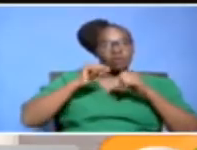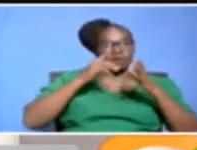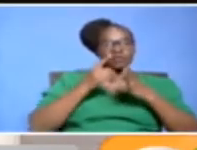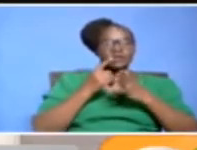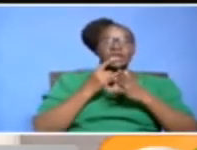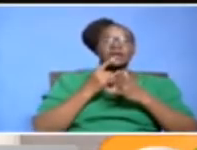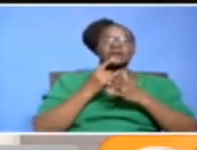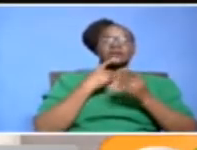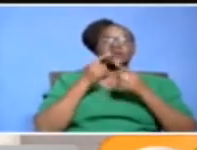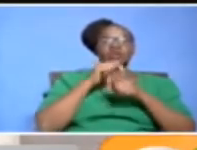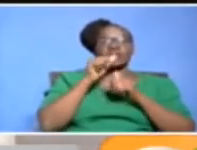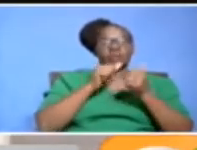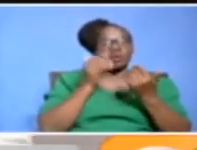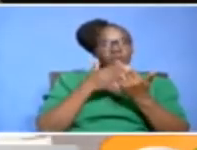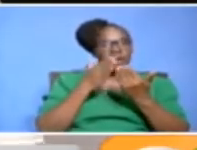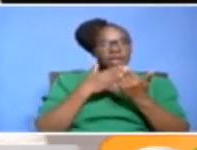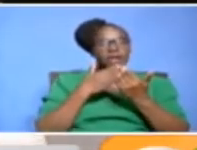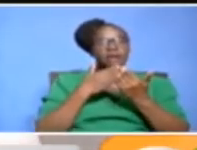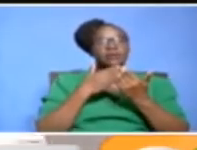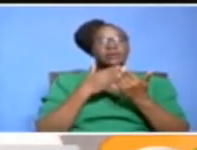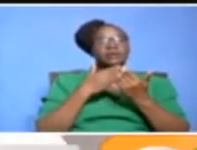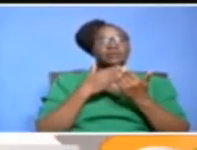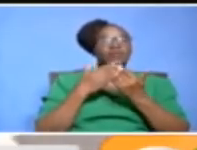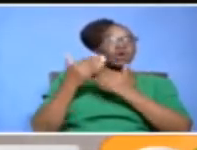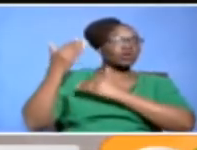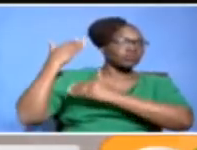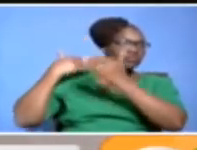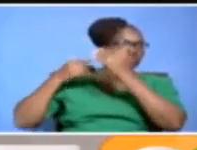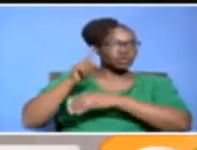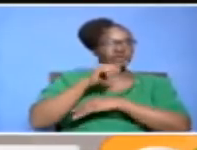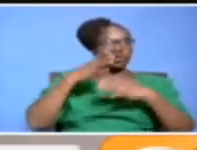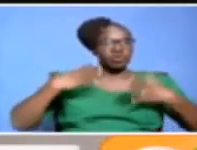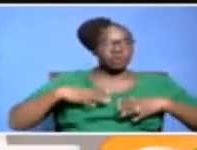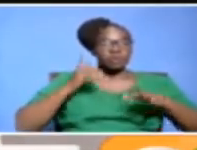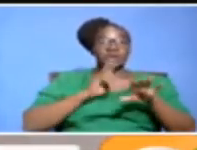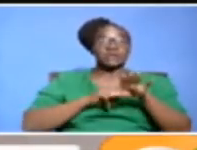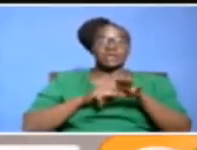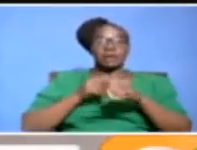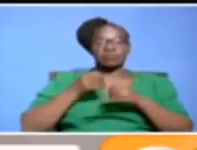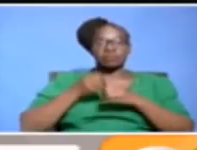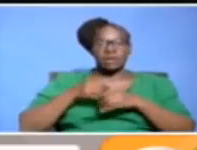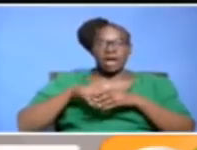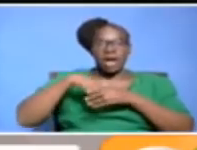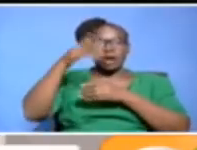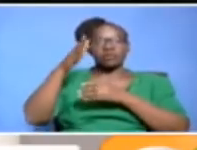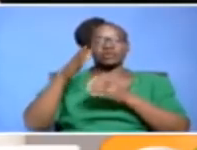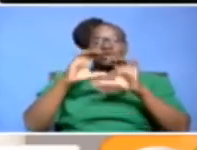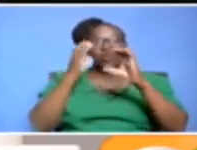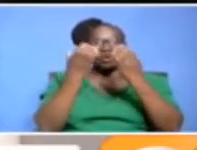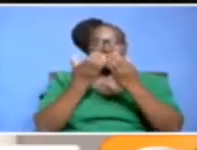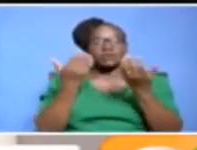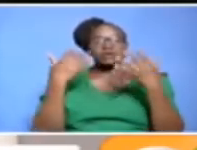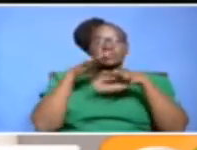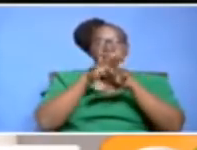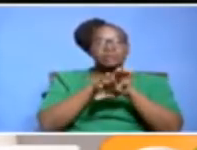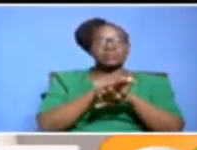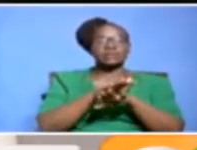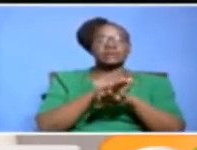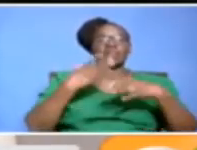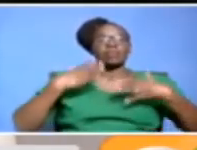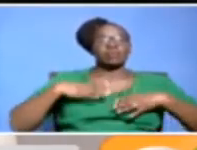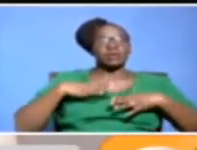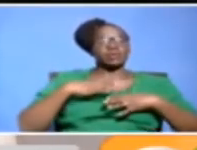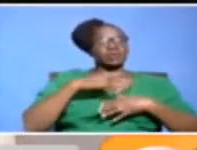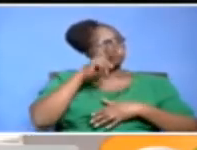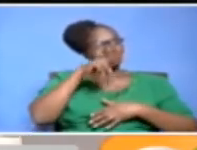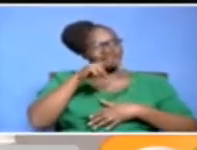talking about the treatment of past offenders. So now once they're brought back into community to be reintegrated, there's a lot of stigma attached